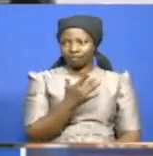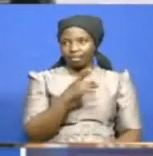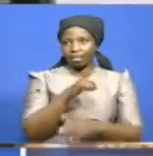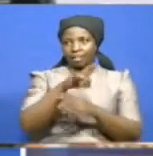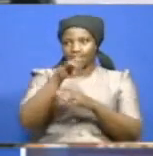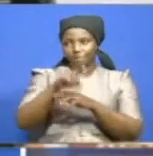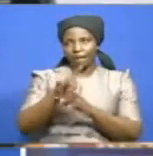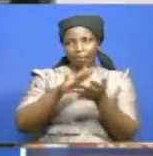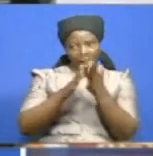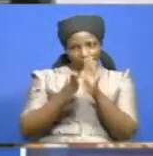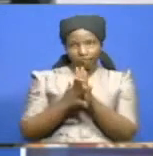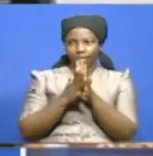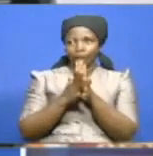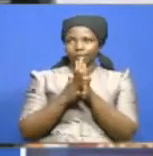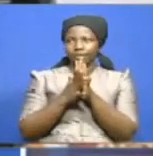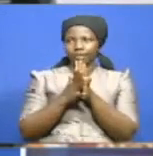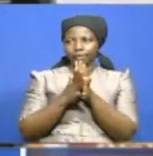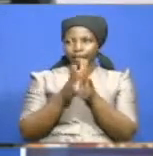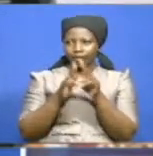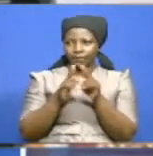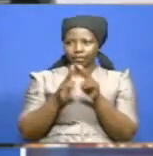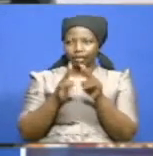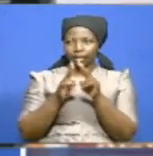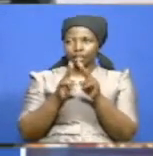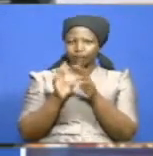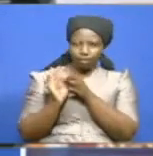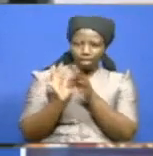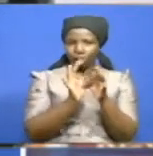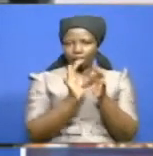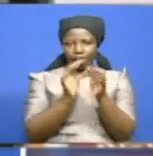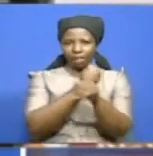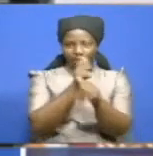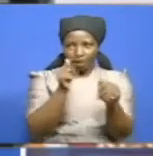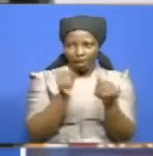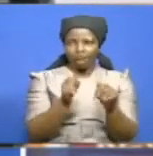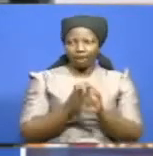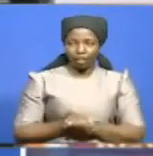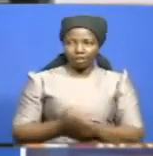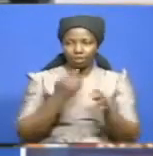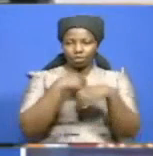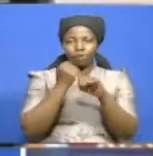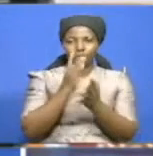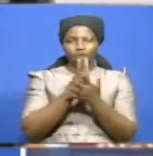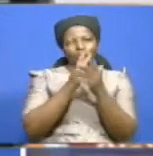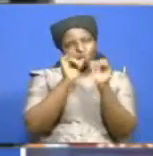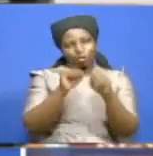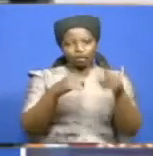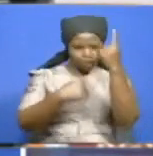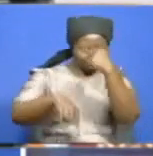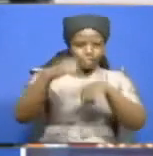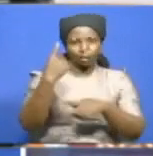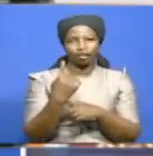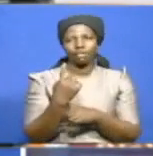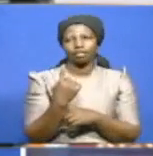kamahadi, very cordial, etc. So that you get to win them. I talked